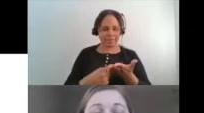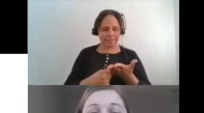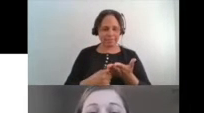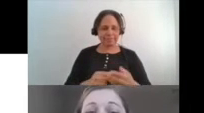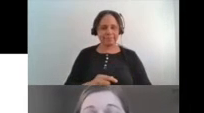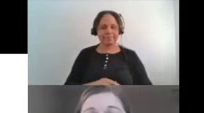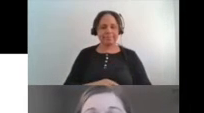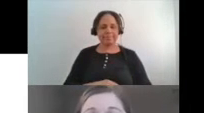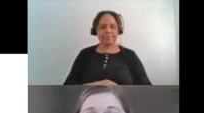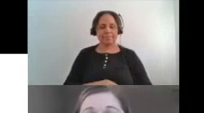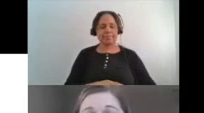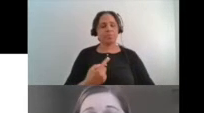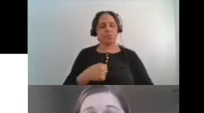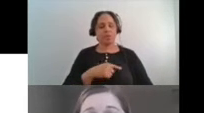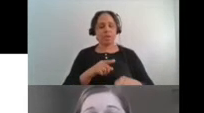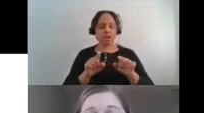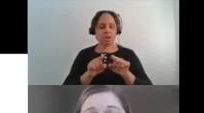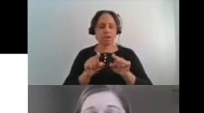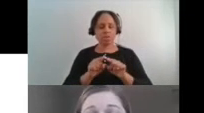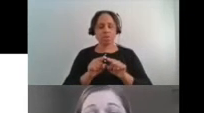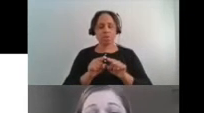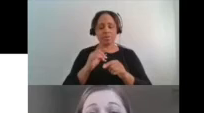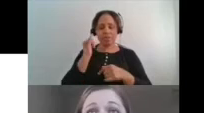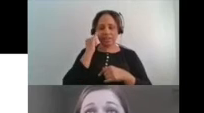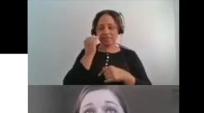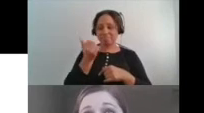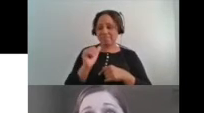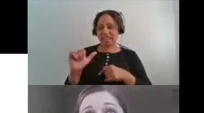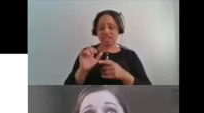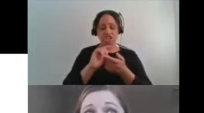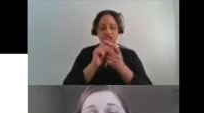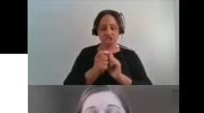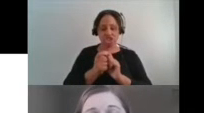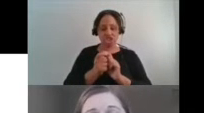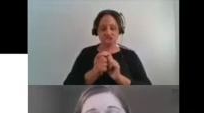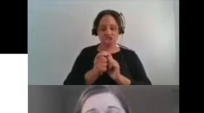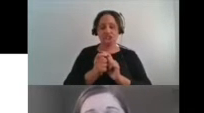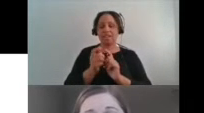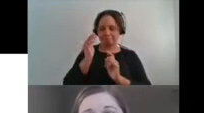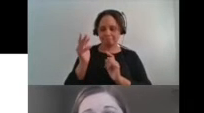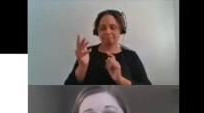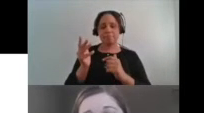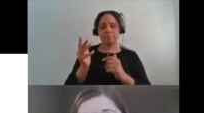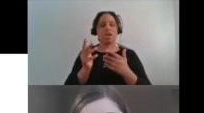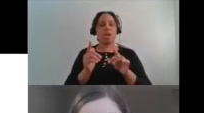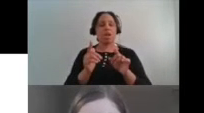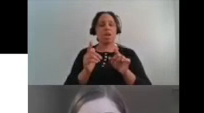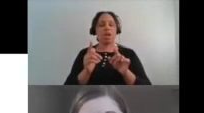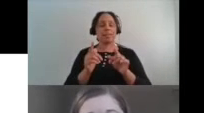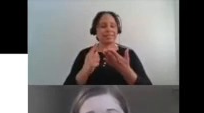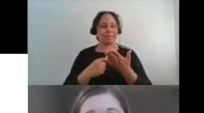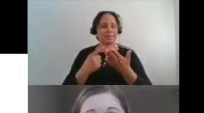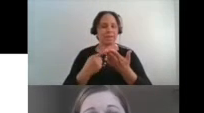We are also the point person for any health status changes. So unfortunately, sometimes during evaluation, things change in